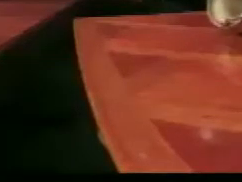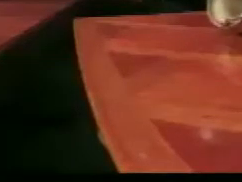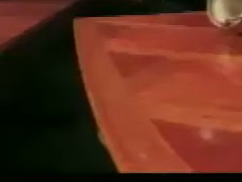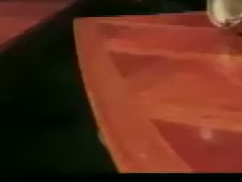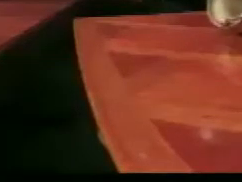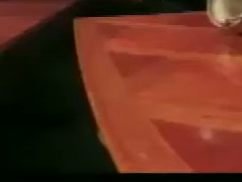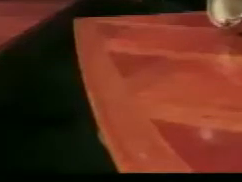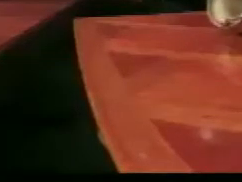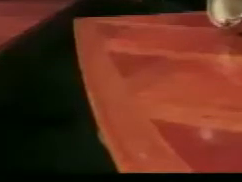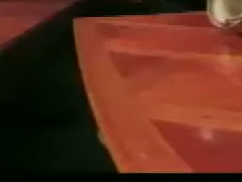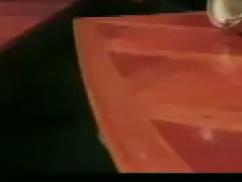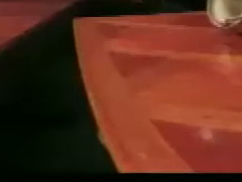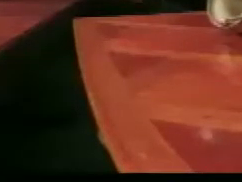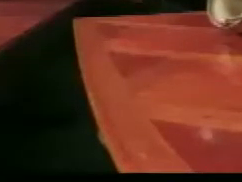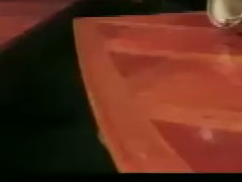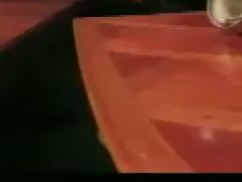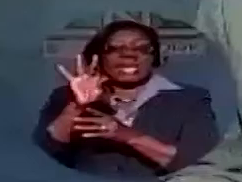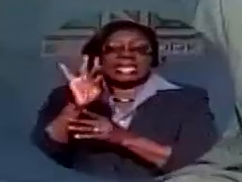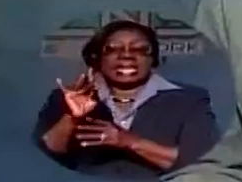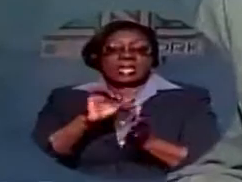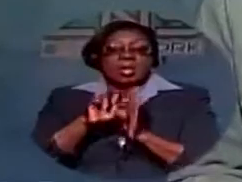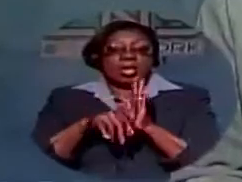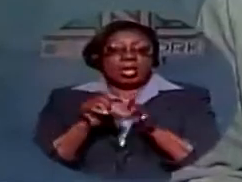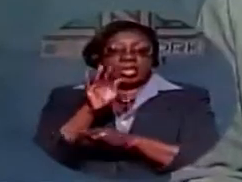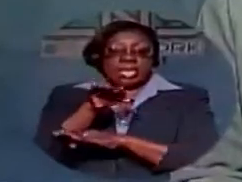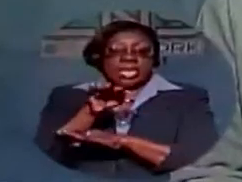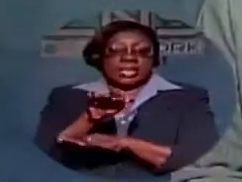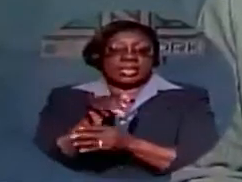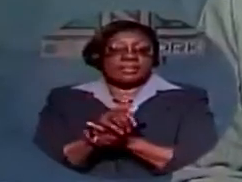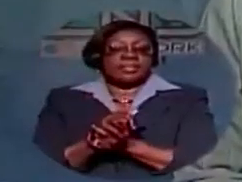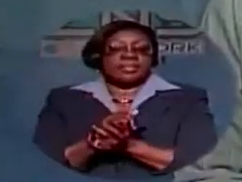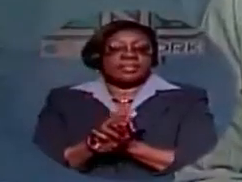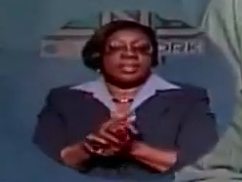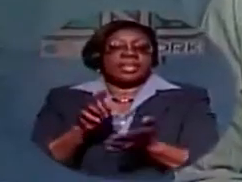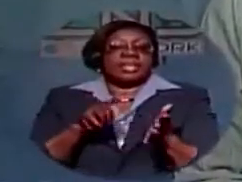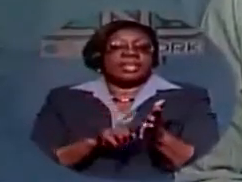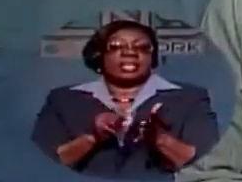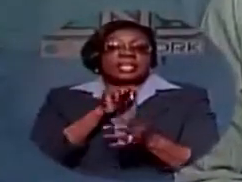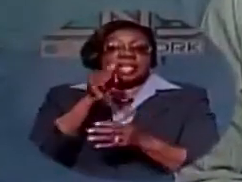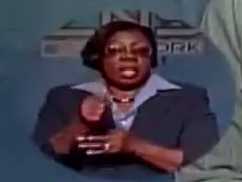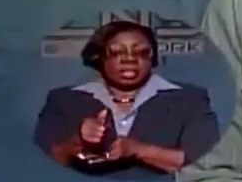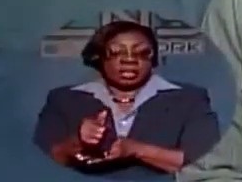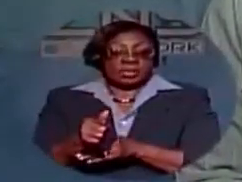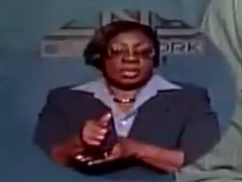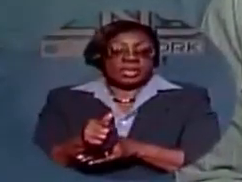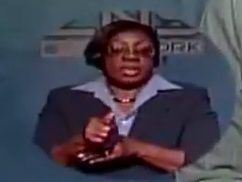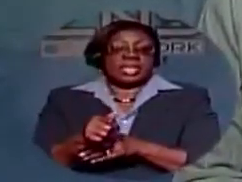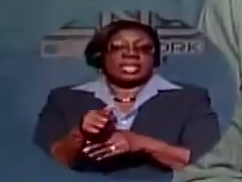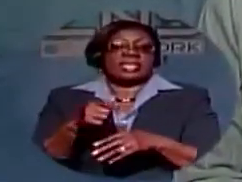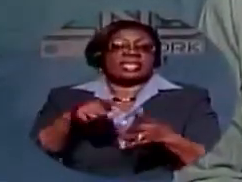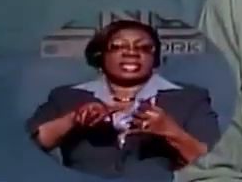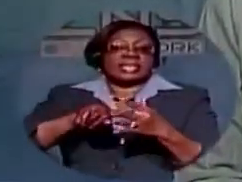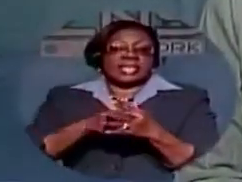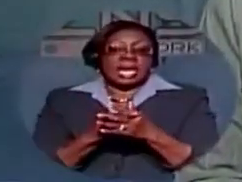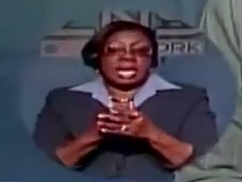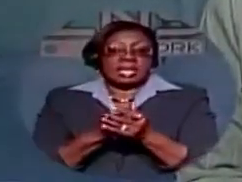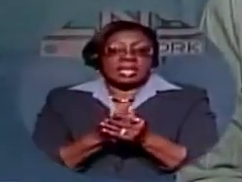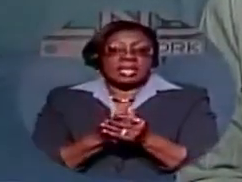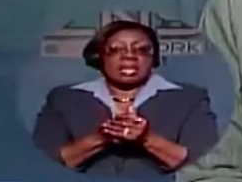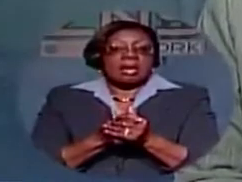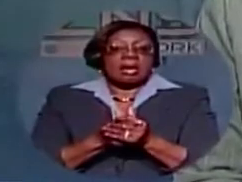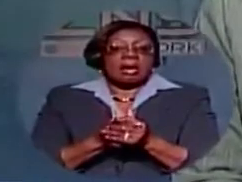a brighter future for all Bahamians. Now, this announcement is the climax to quite an eventful day, which saw the